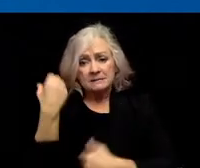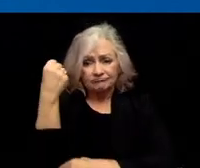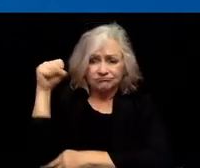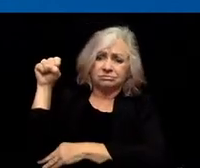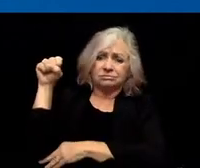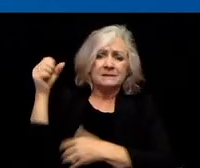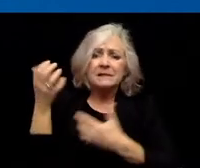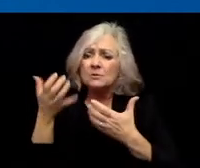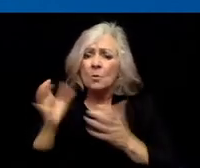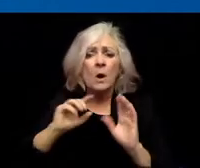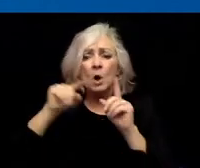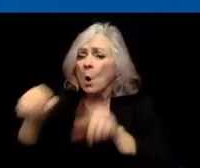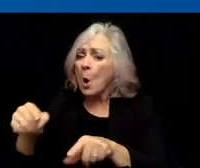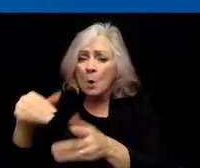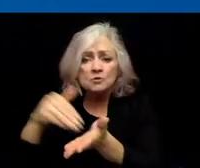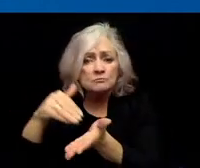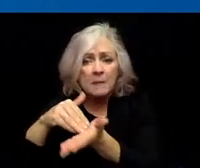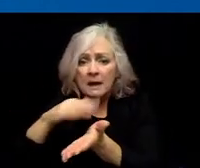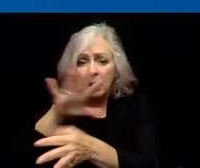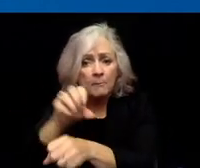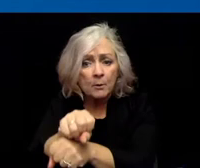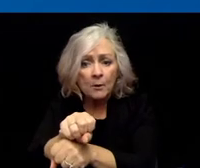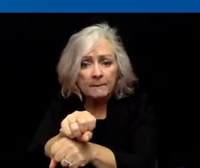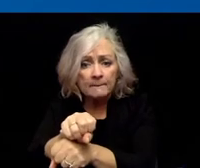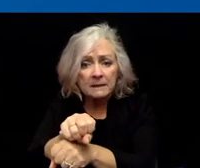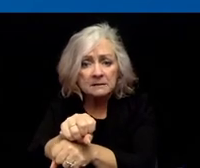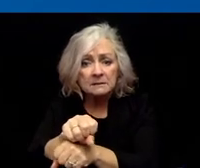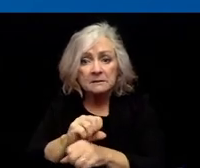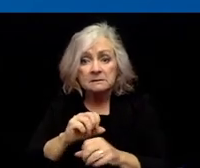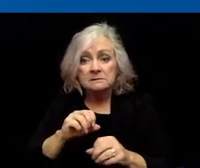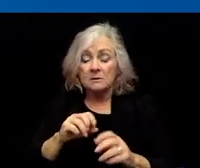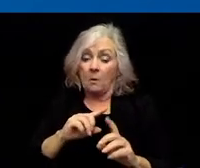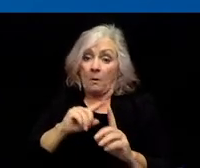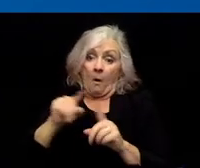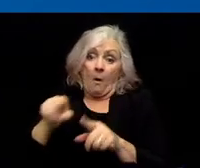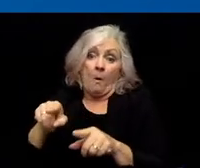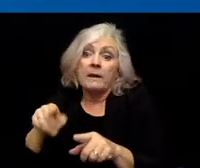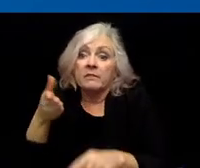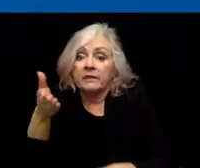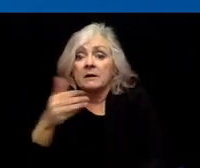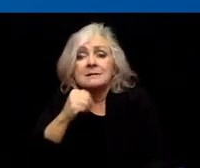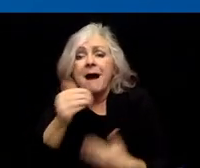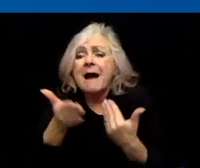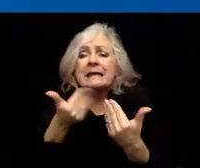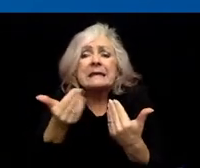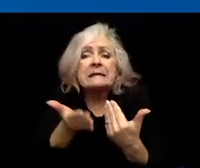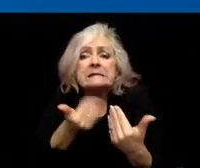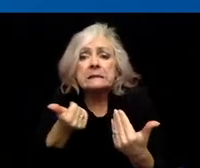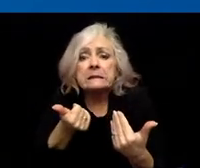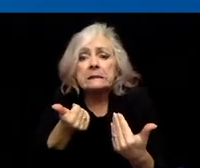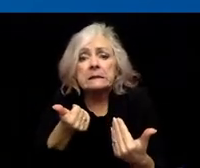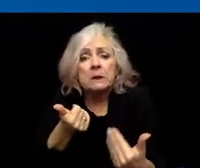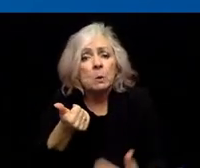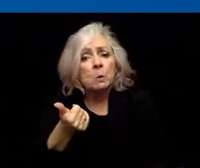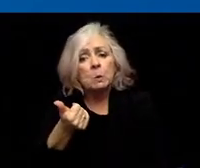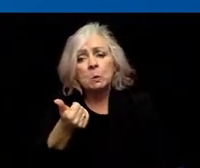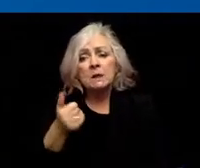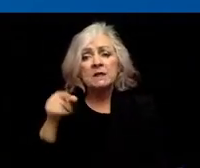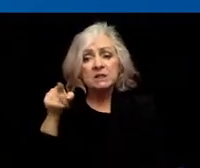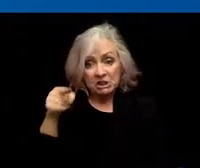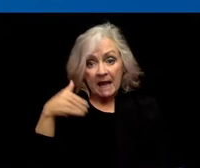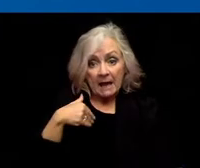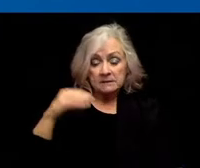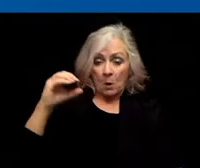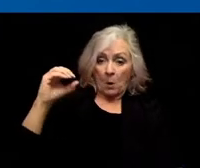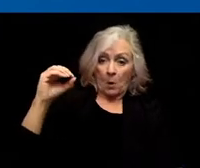So going to a medical appointment is not straightforward for Rachel. It's a big deal. She has an OCD component